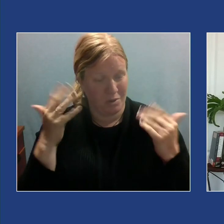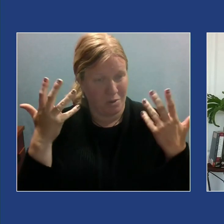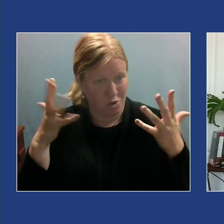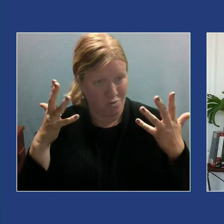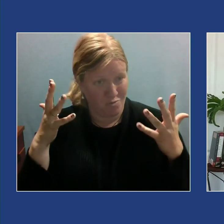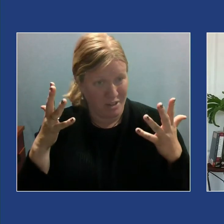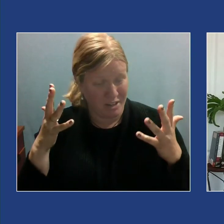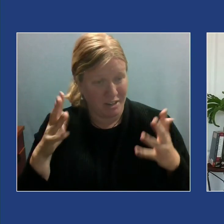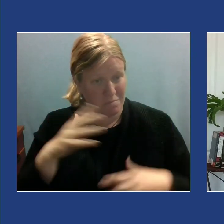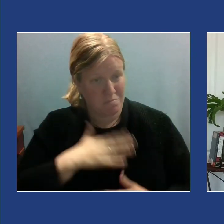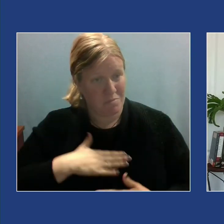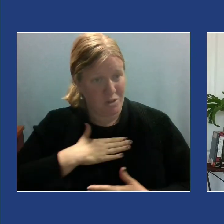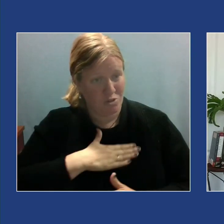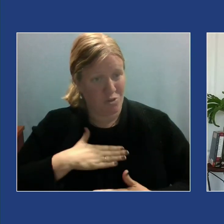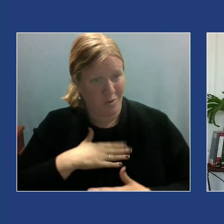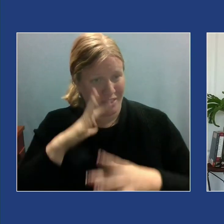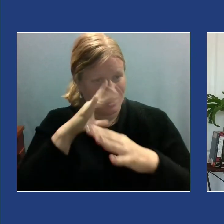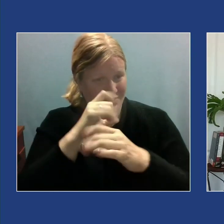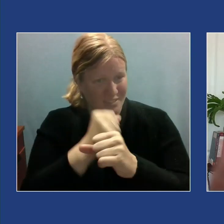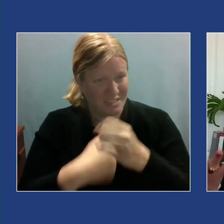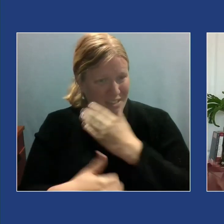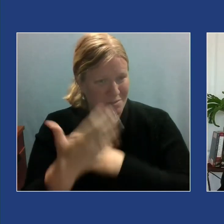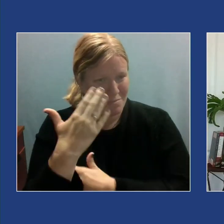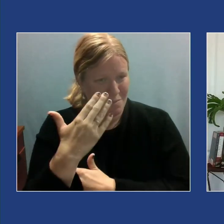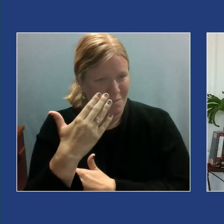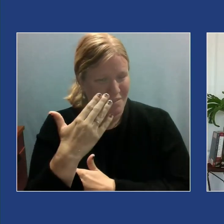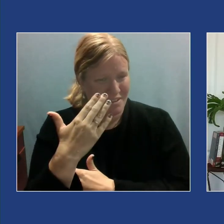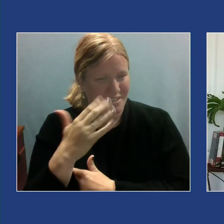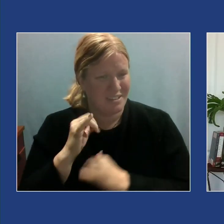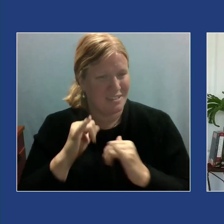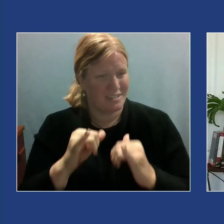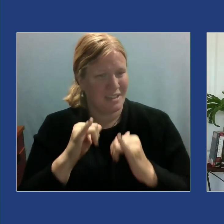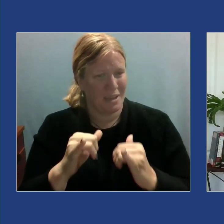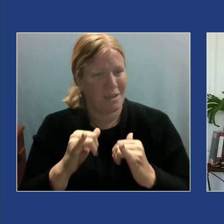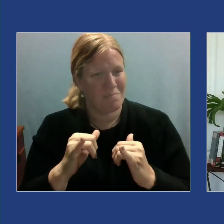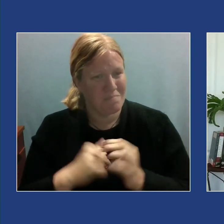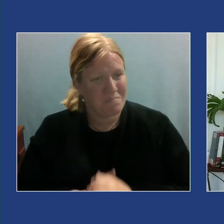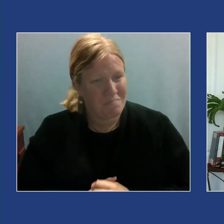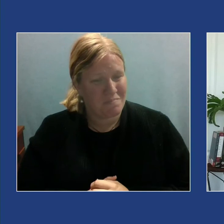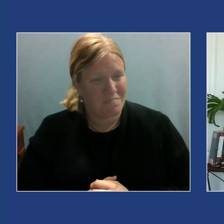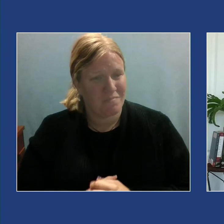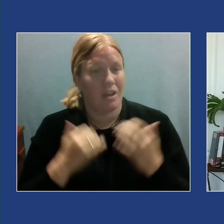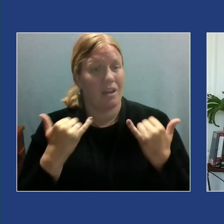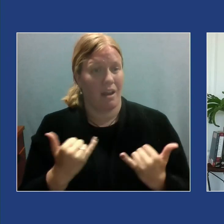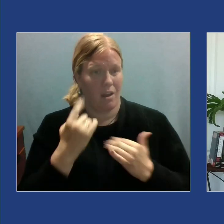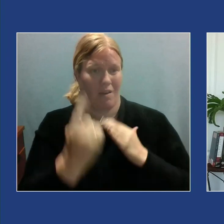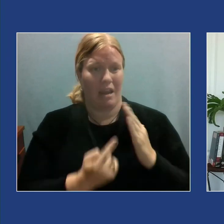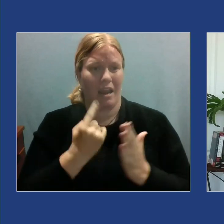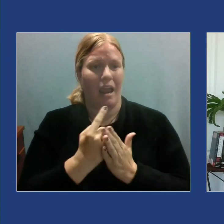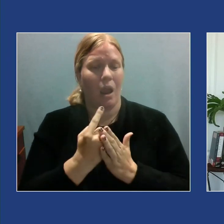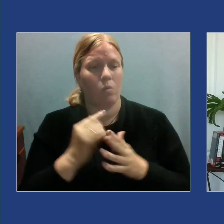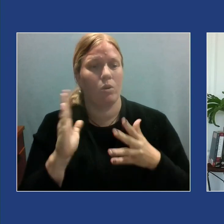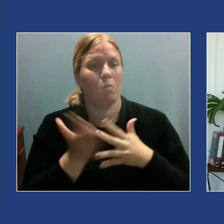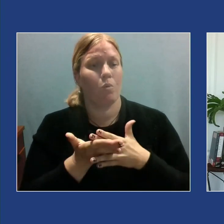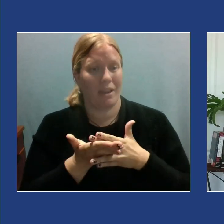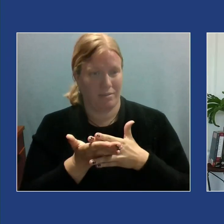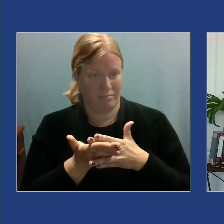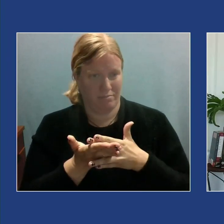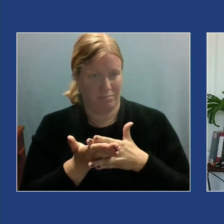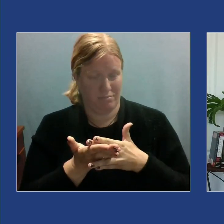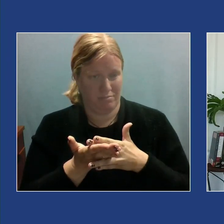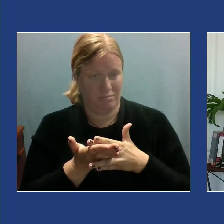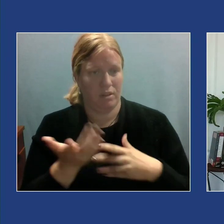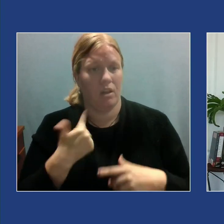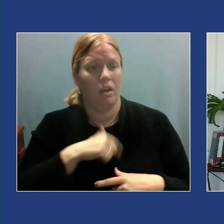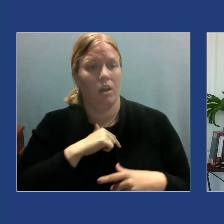enjoyed this fascinating morning as much as we have. We now have an hour-long break. We